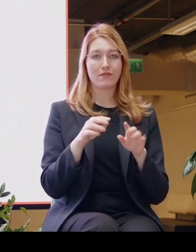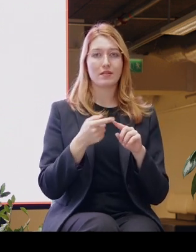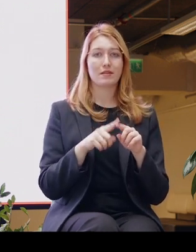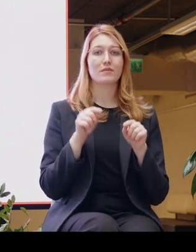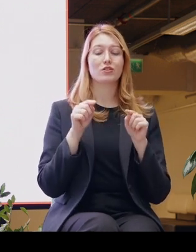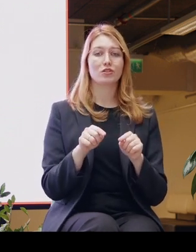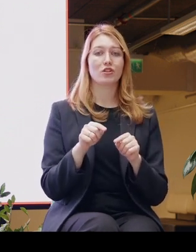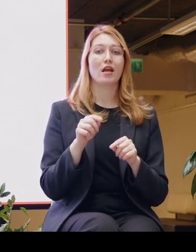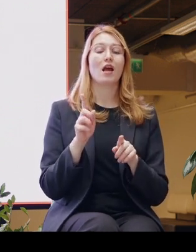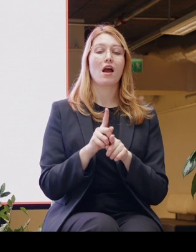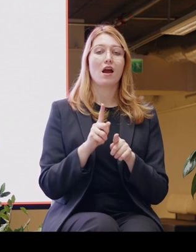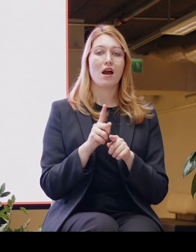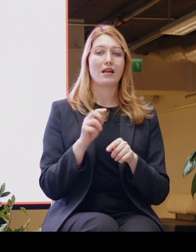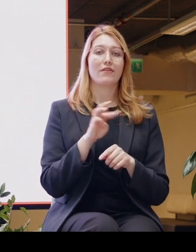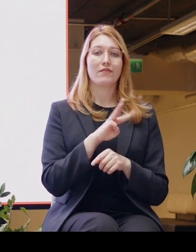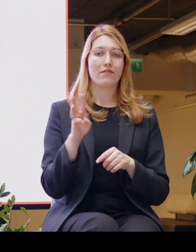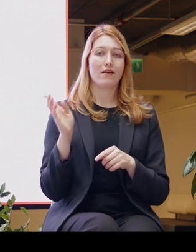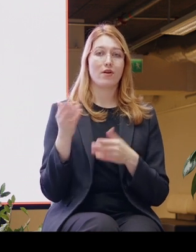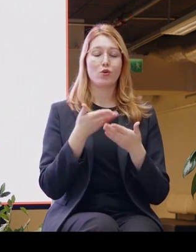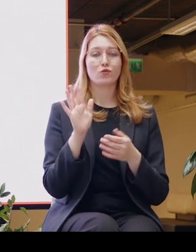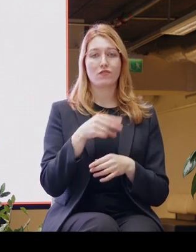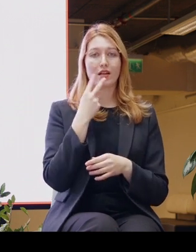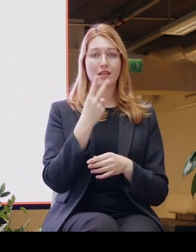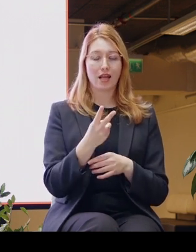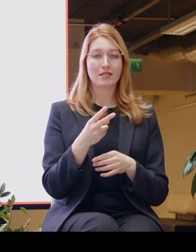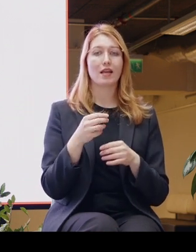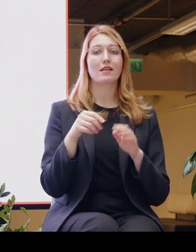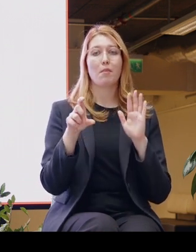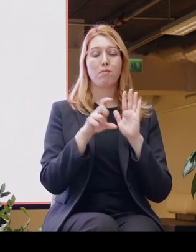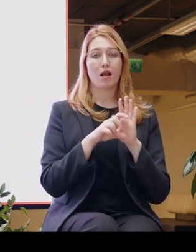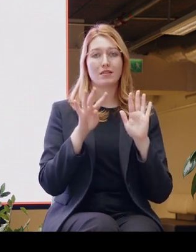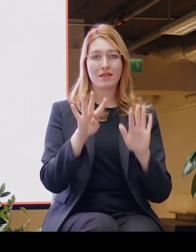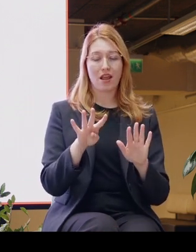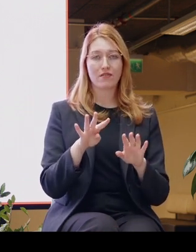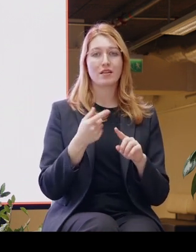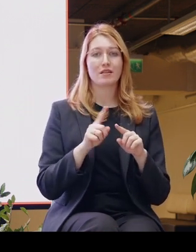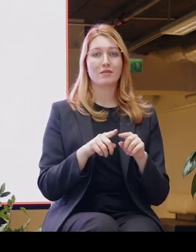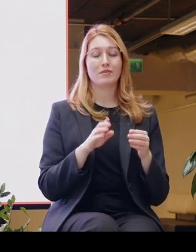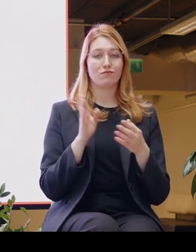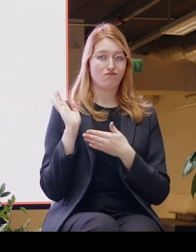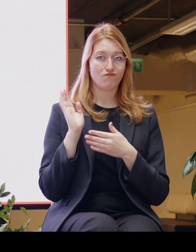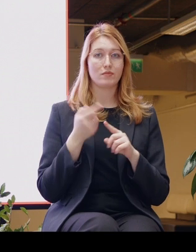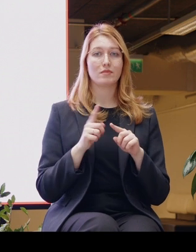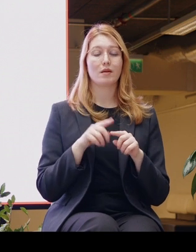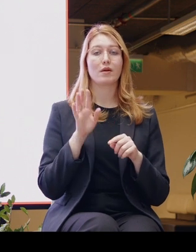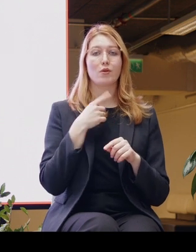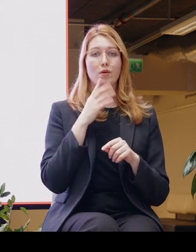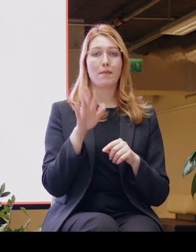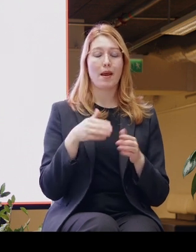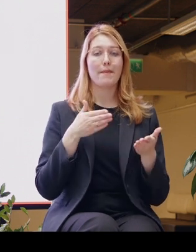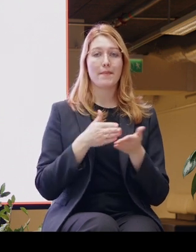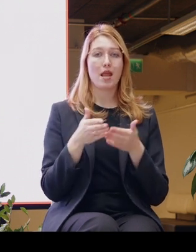on the bottom, there's also a link where you can just see, because Article 9 is longer than it's here. And this is about